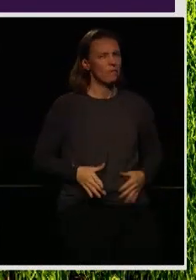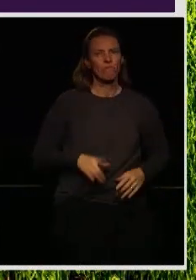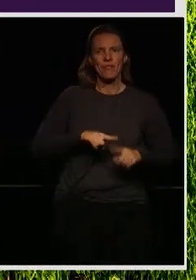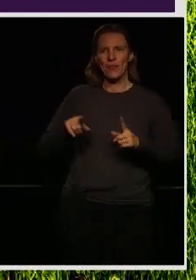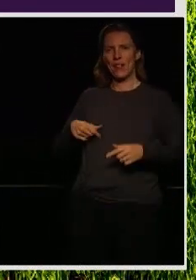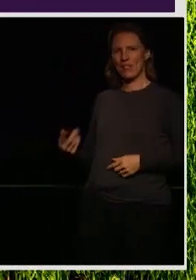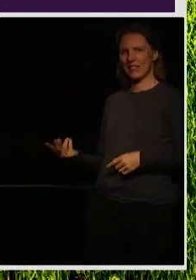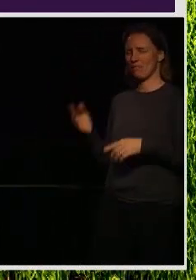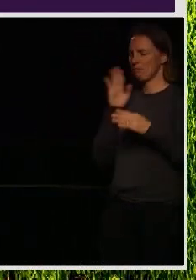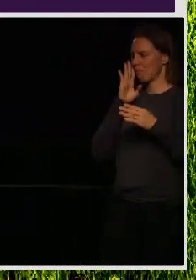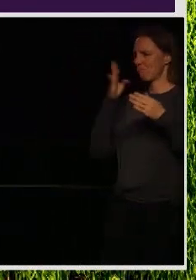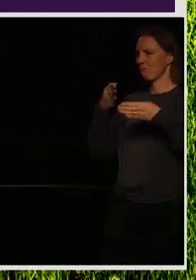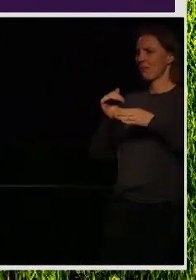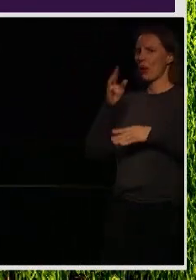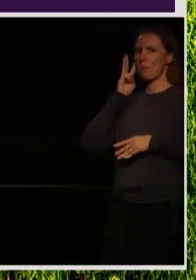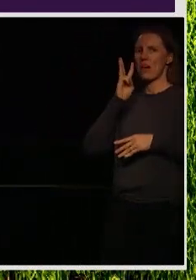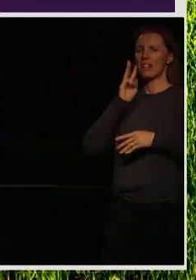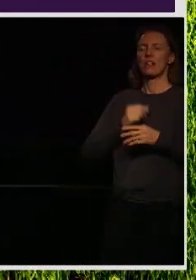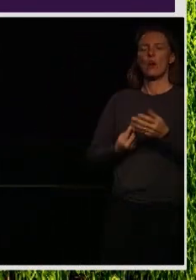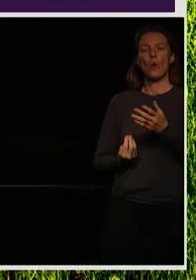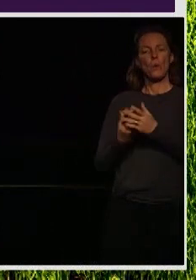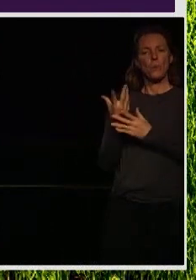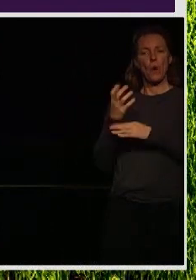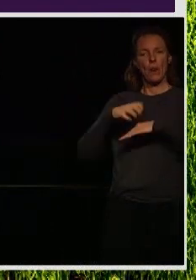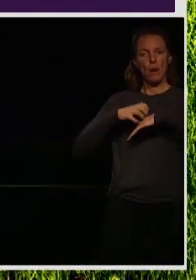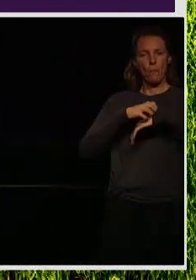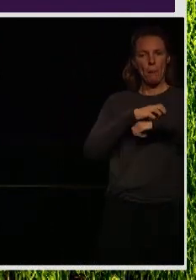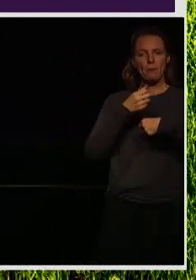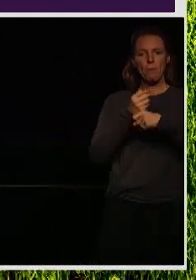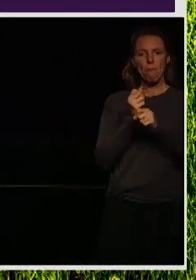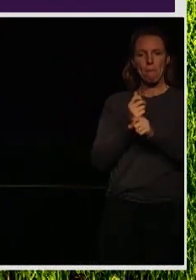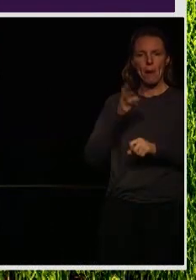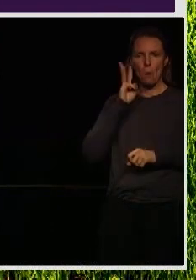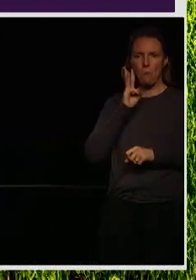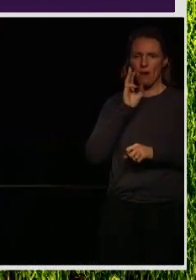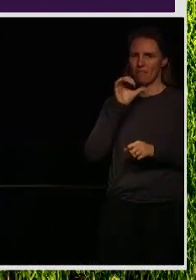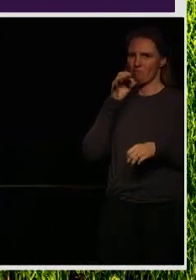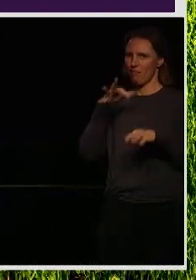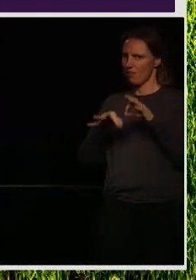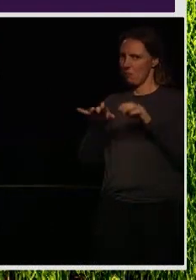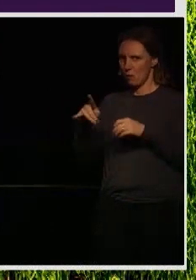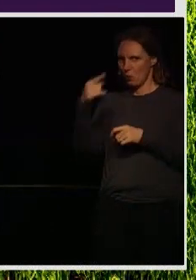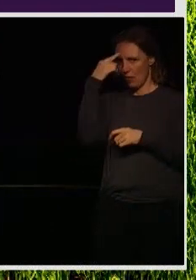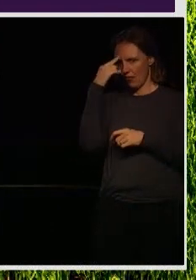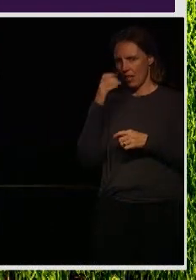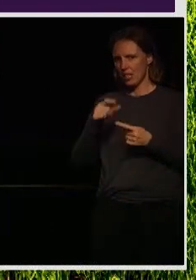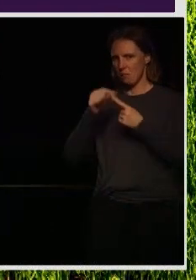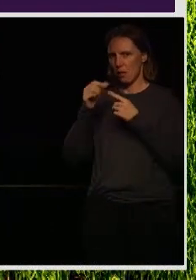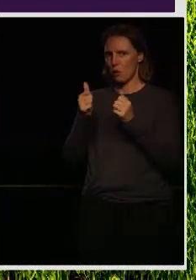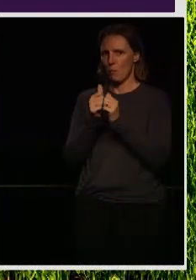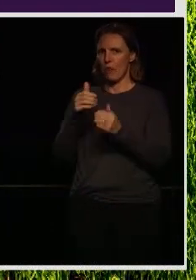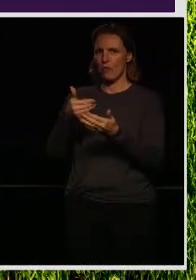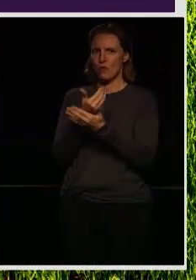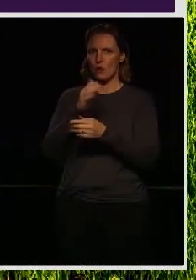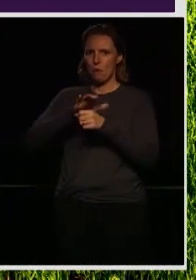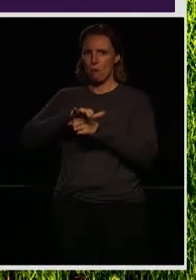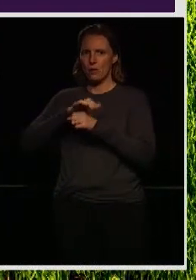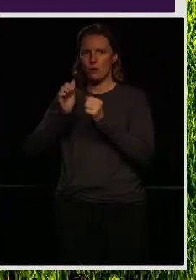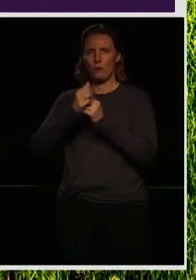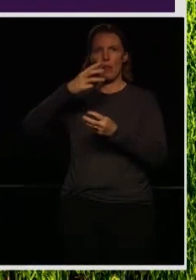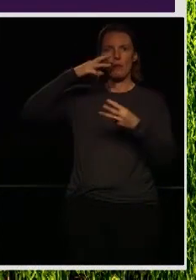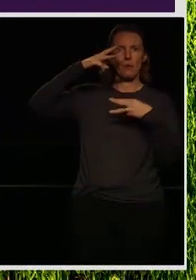wine. So growing grapes to make wine is not as simple as you would think, especially with new pressures around